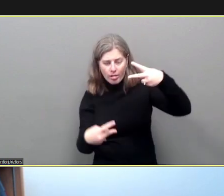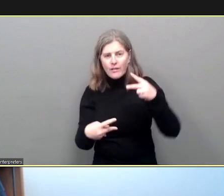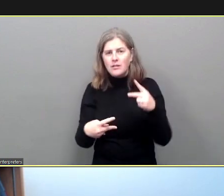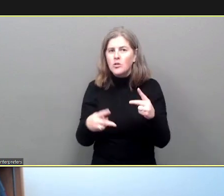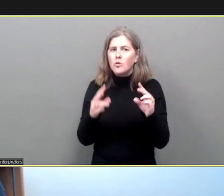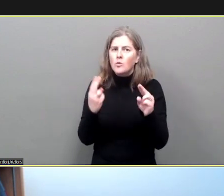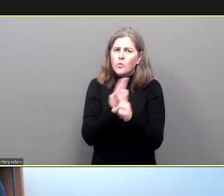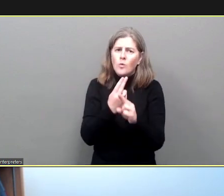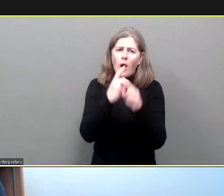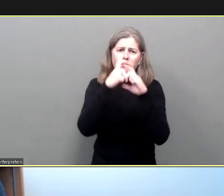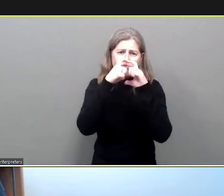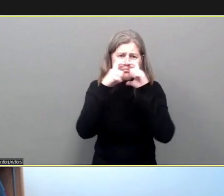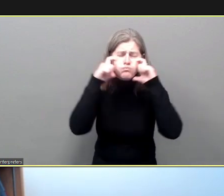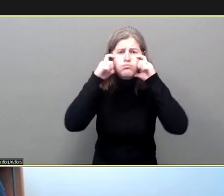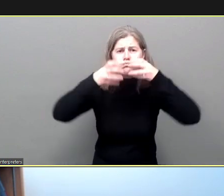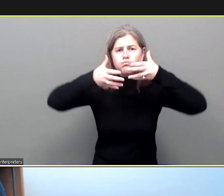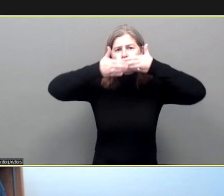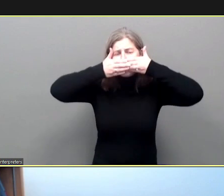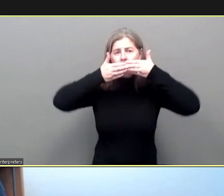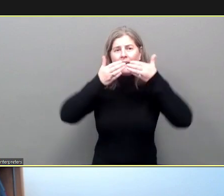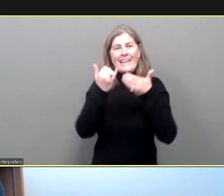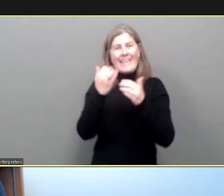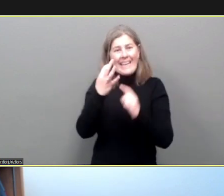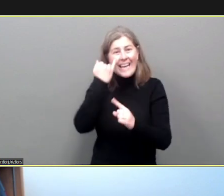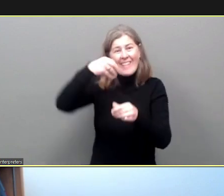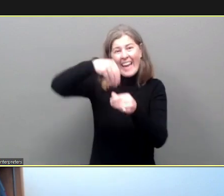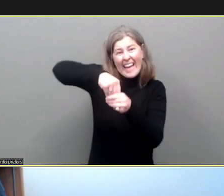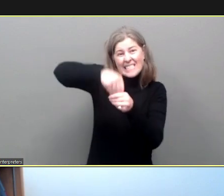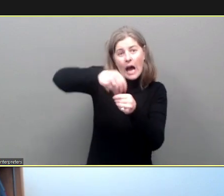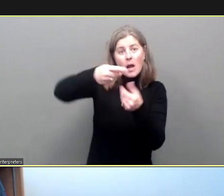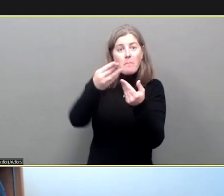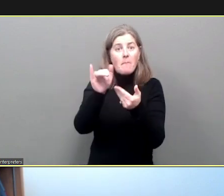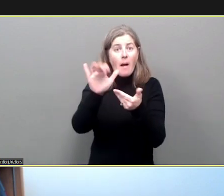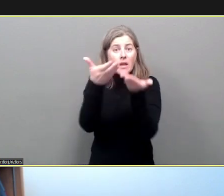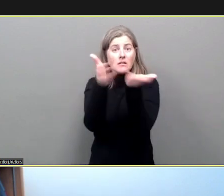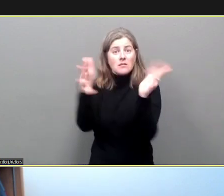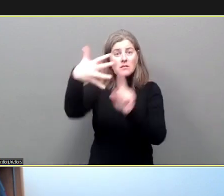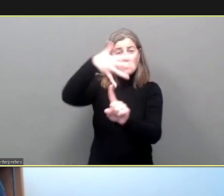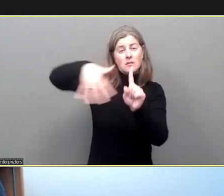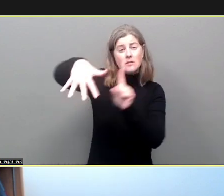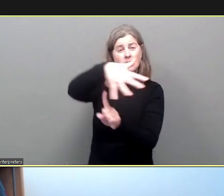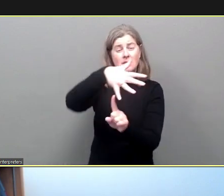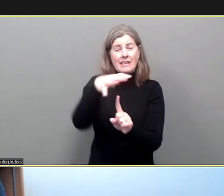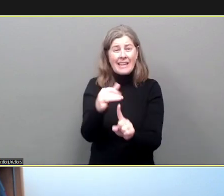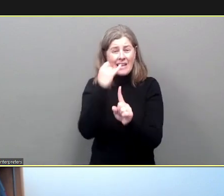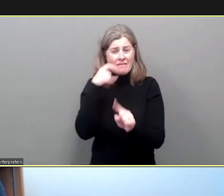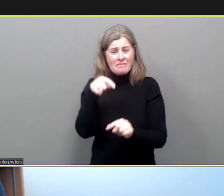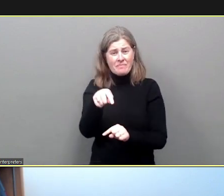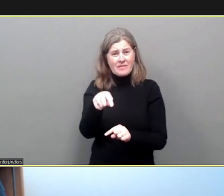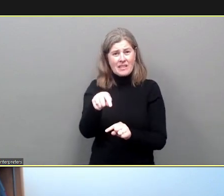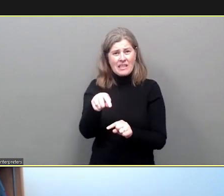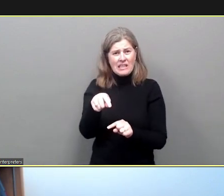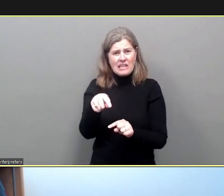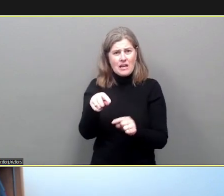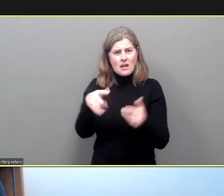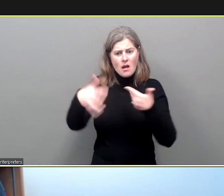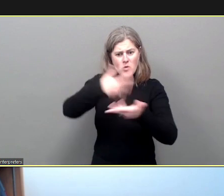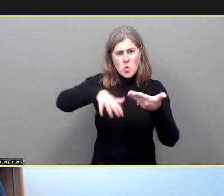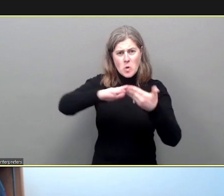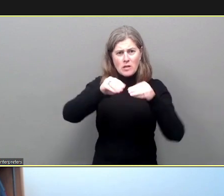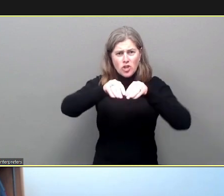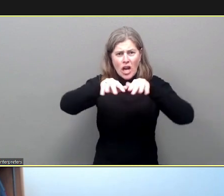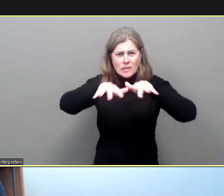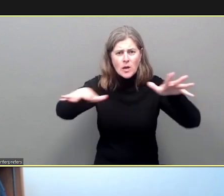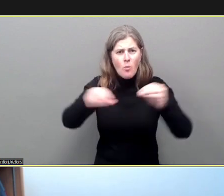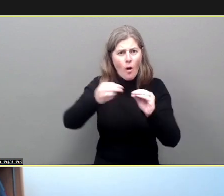well-fitting mask, especially when indoors in public settings, and especially in settings where the level of community transmission